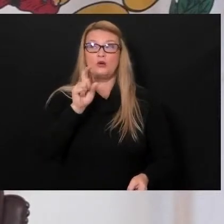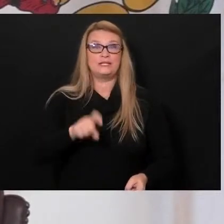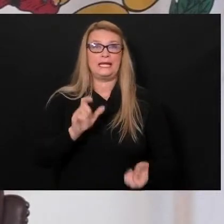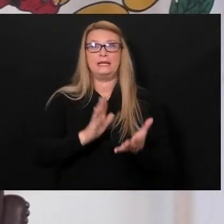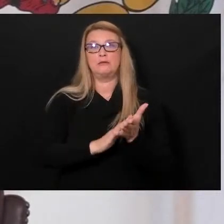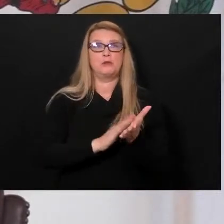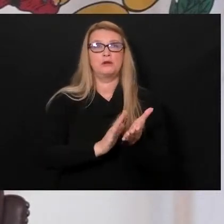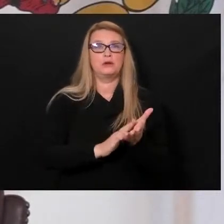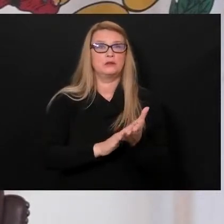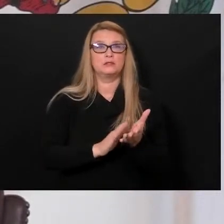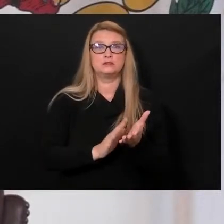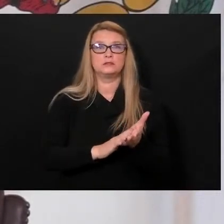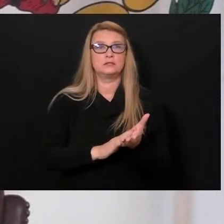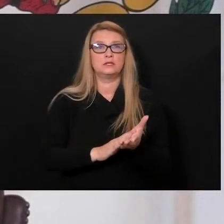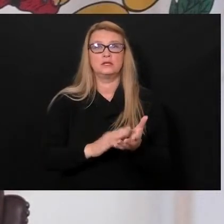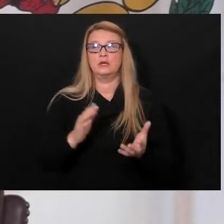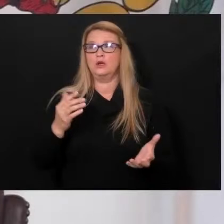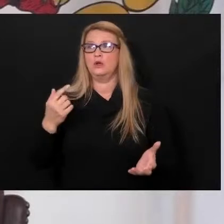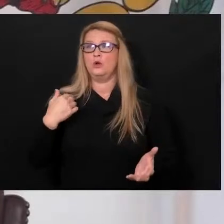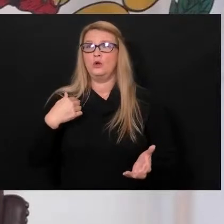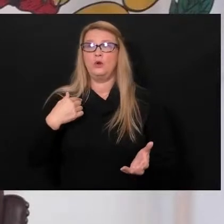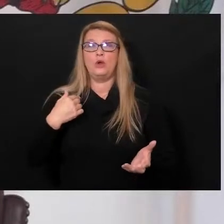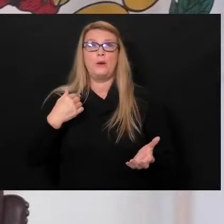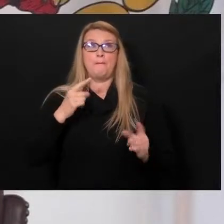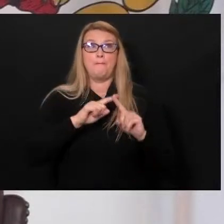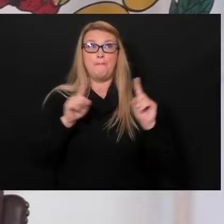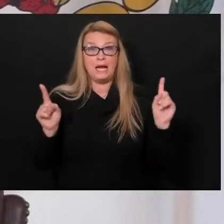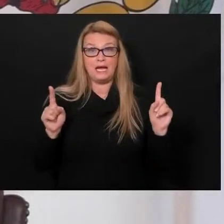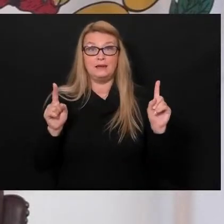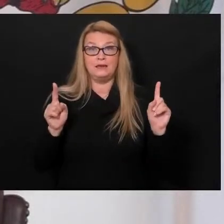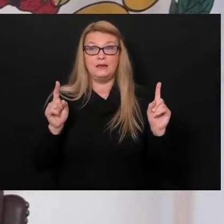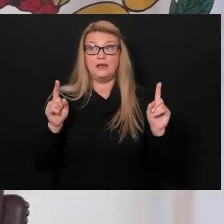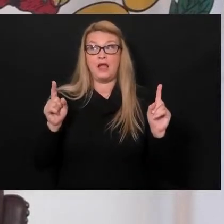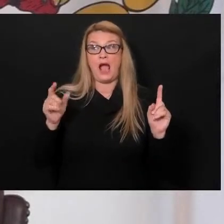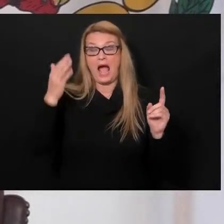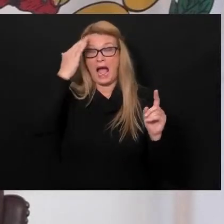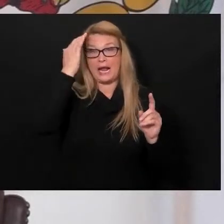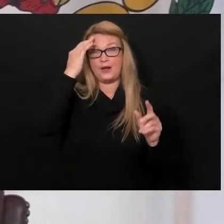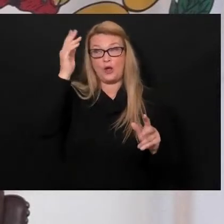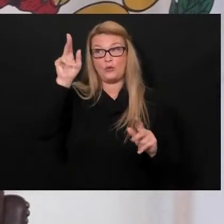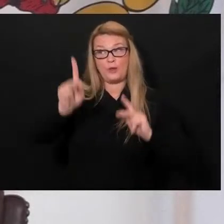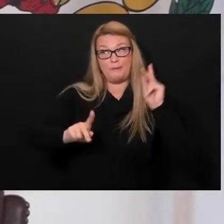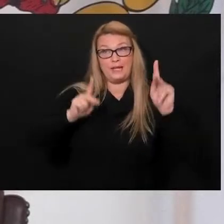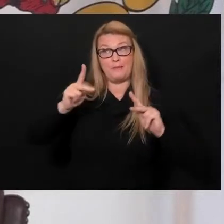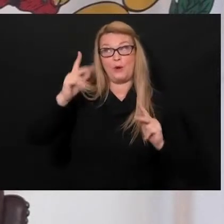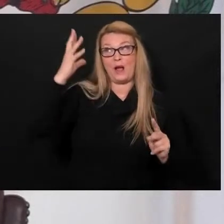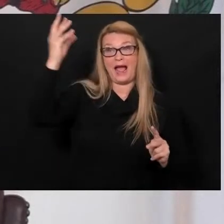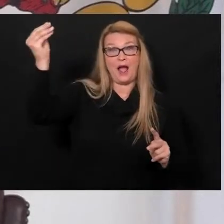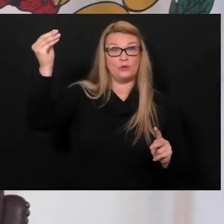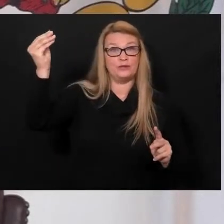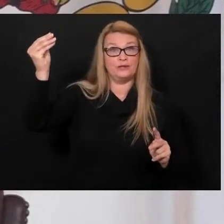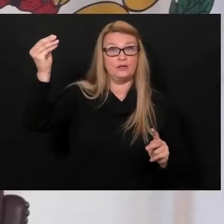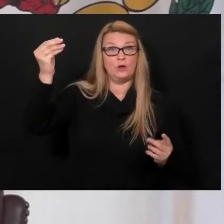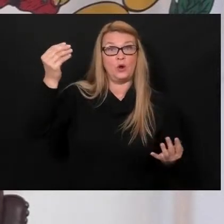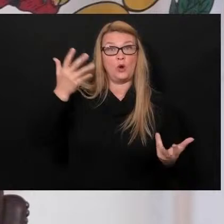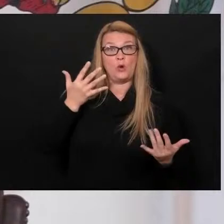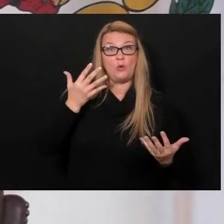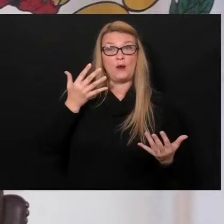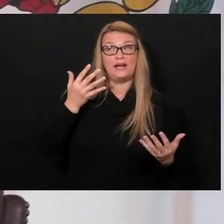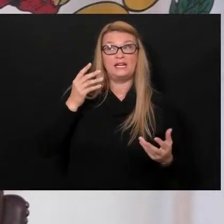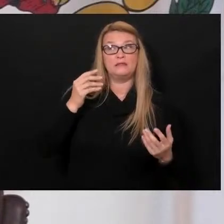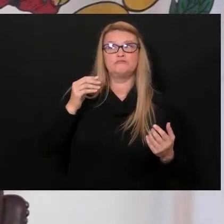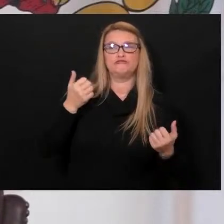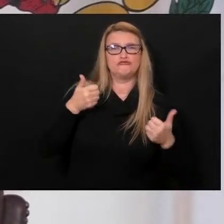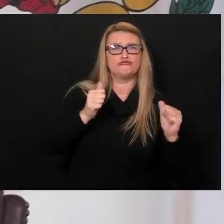in any way. We don't even need any thanks, but I can tell you these people that are out there putting everything on the line to make it